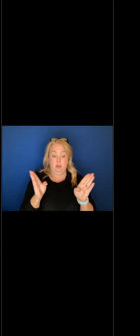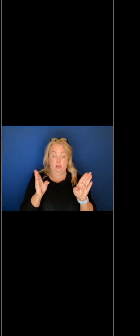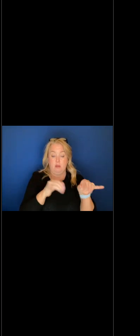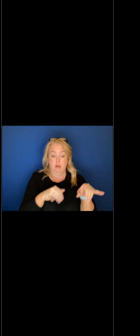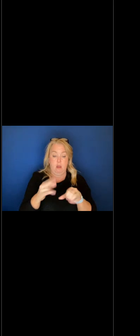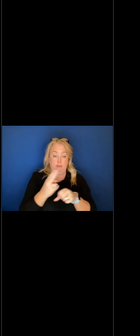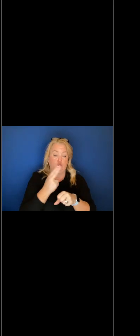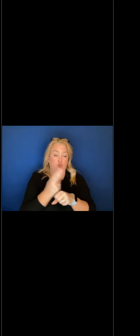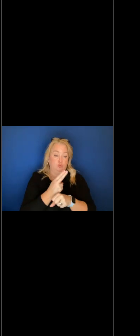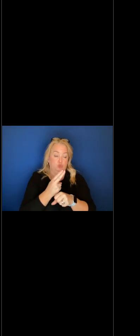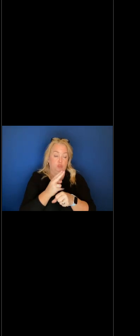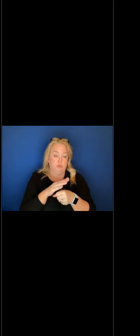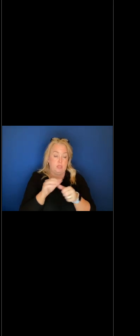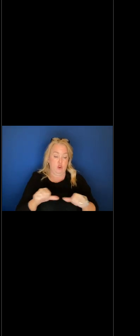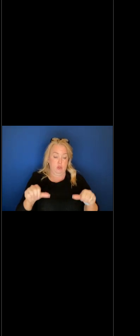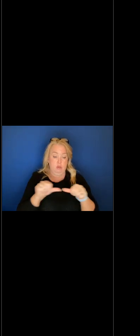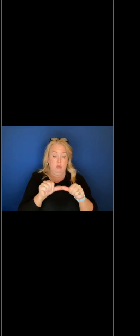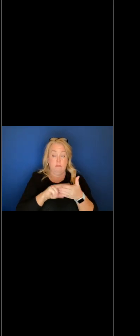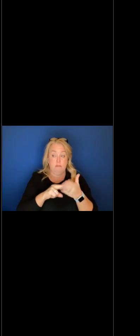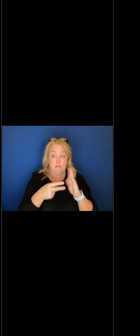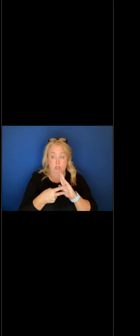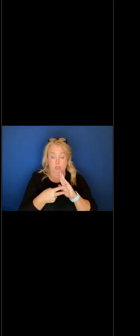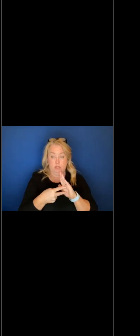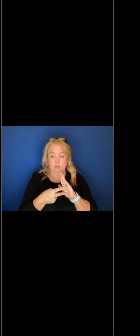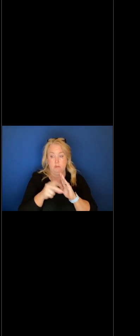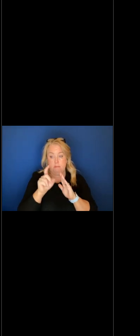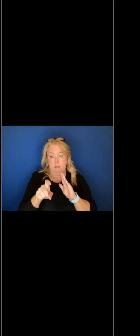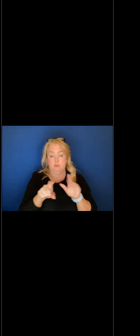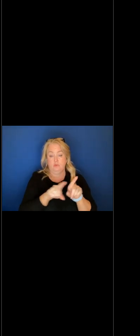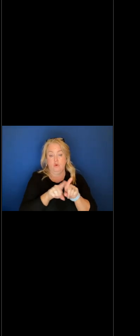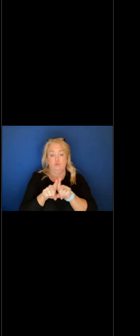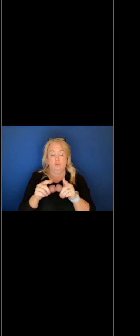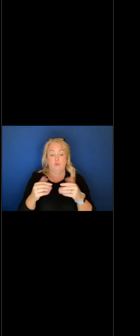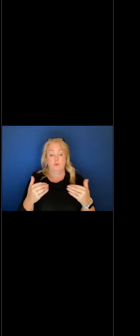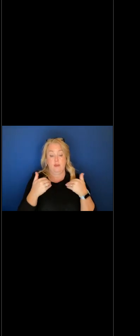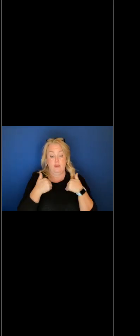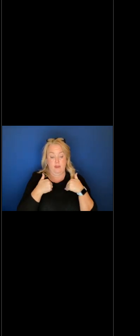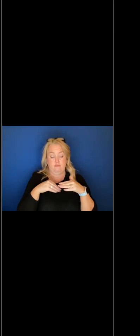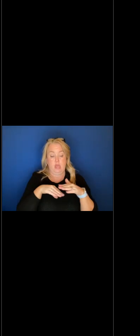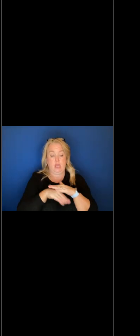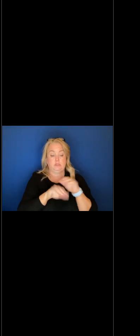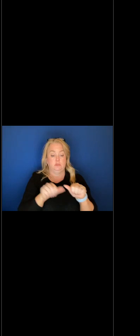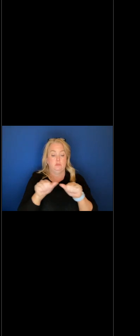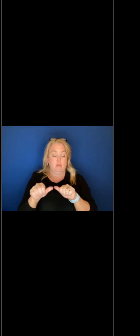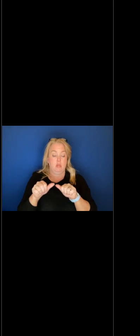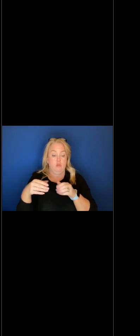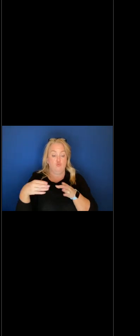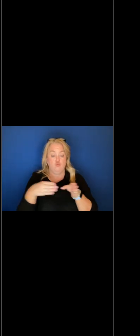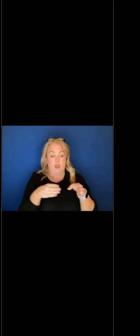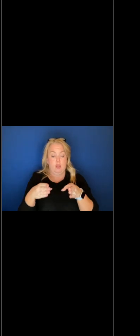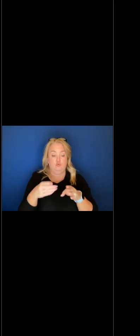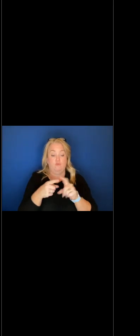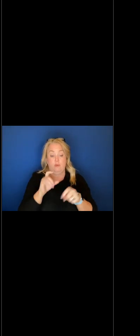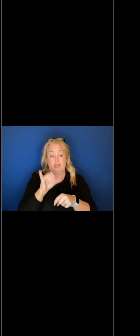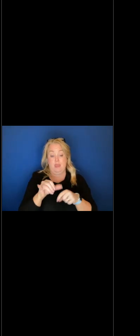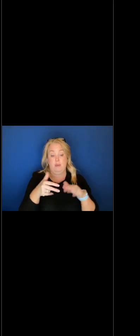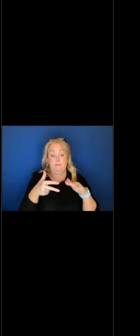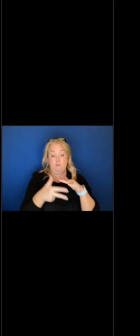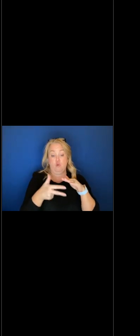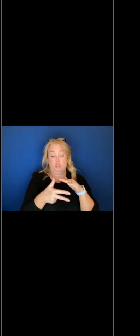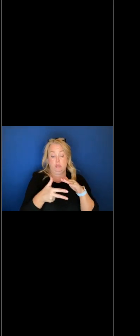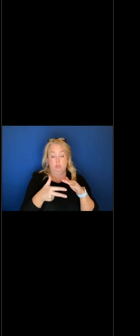facility. Therefore, there must also be an accessible route from this parking